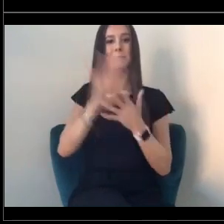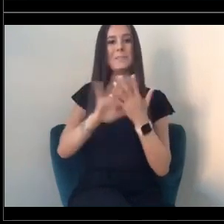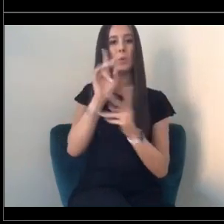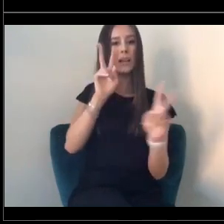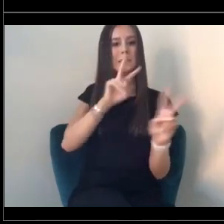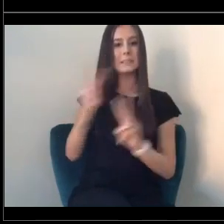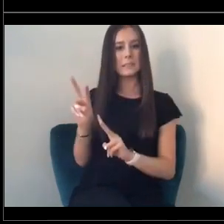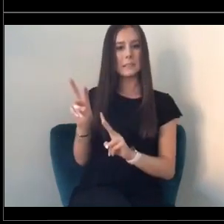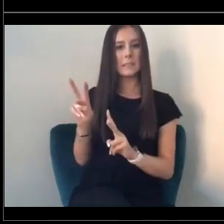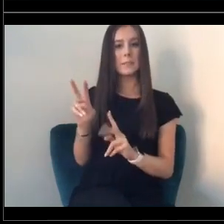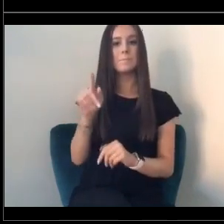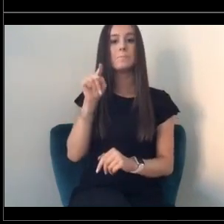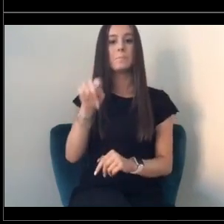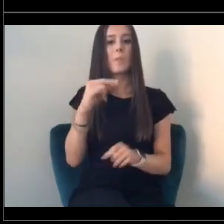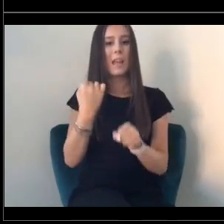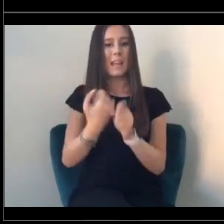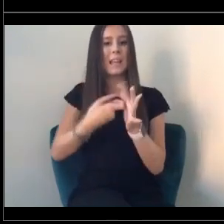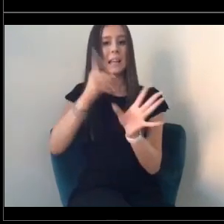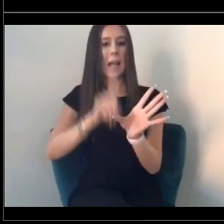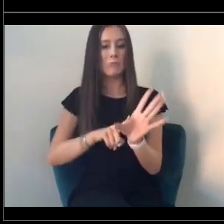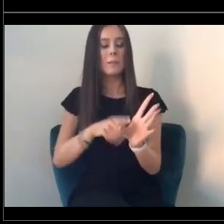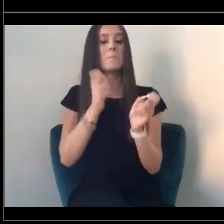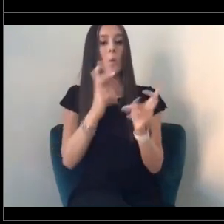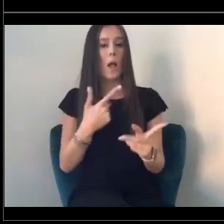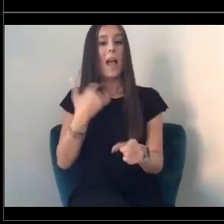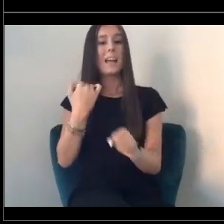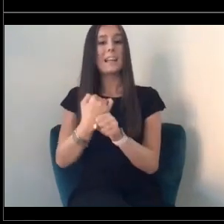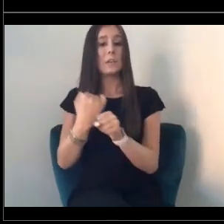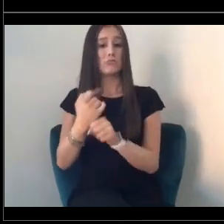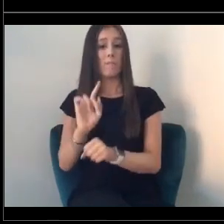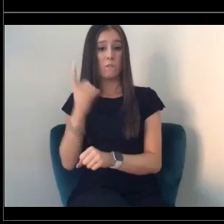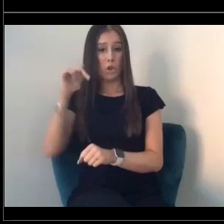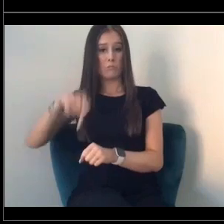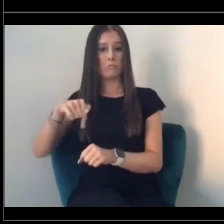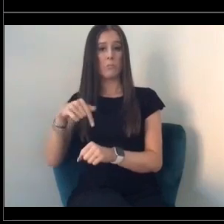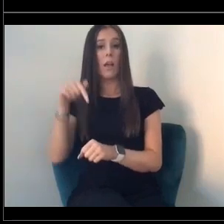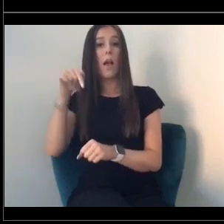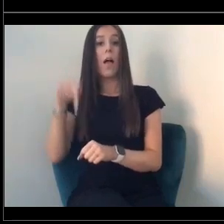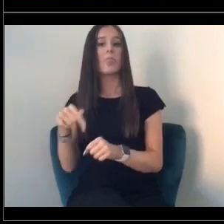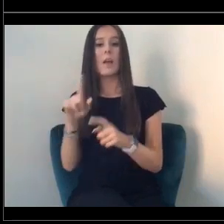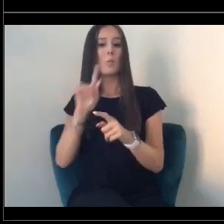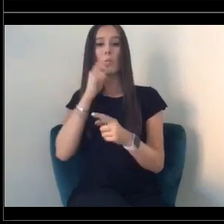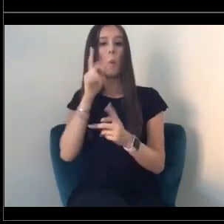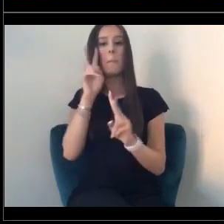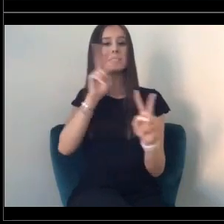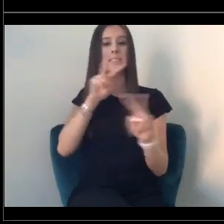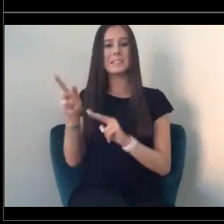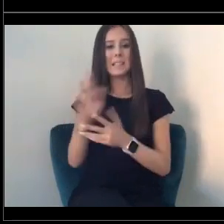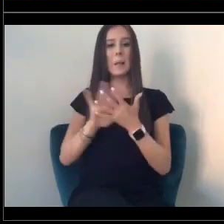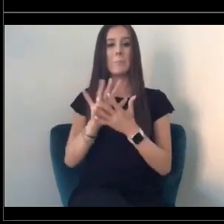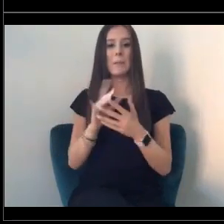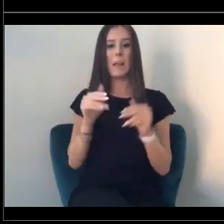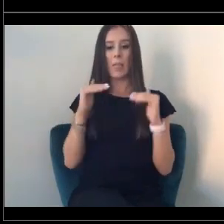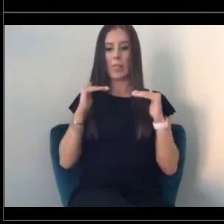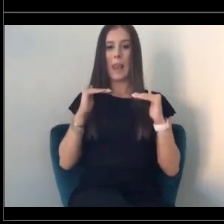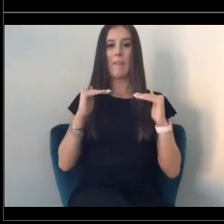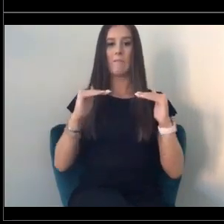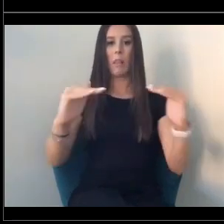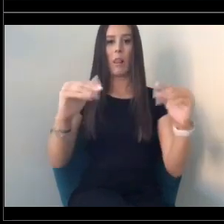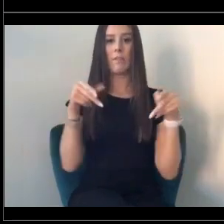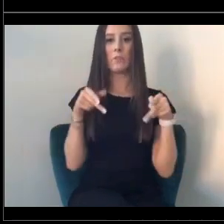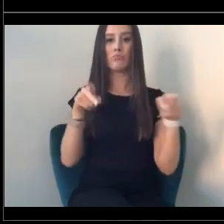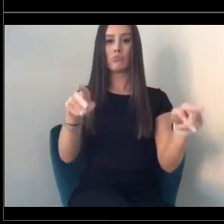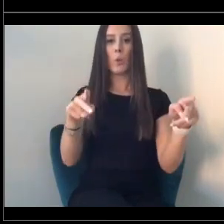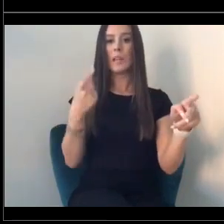I'll deal with the gantry first. The gantry won't protrude above the actual adjacent land level, because we're